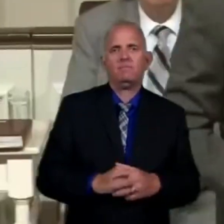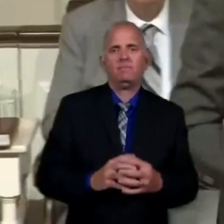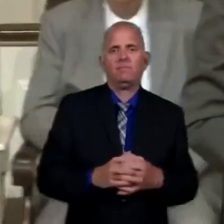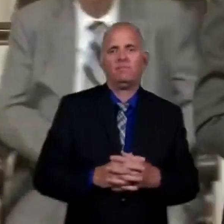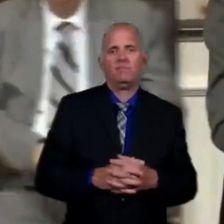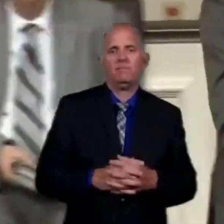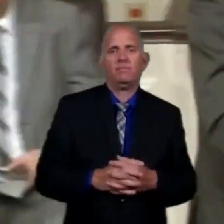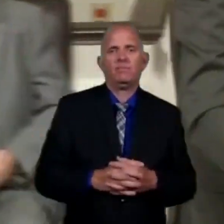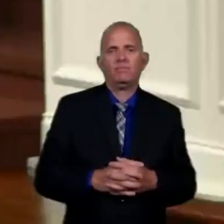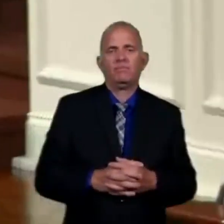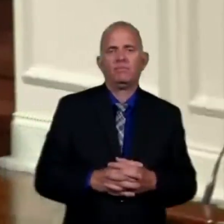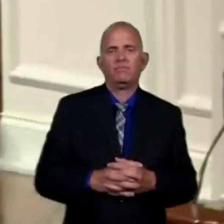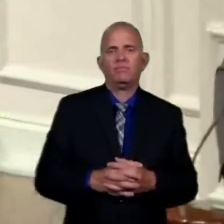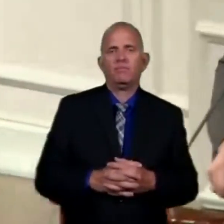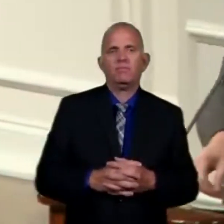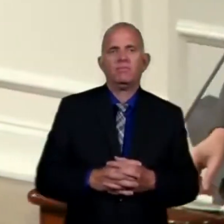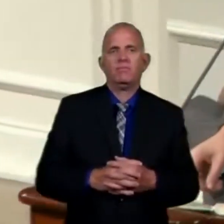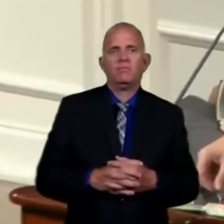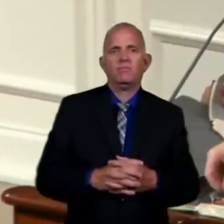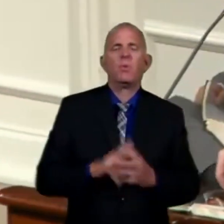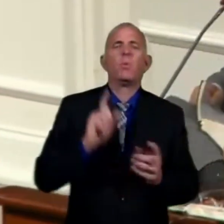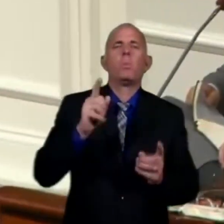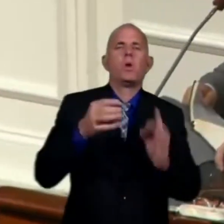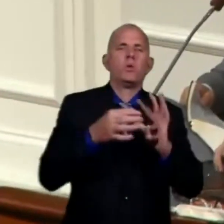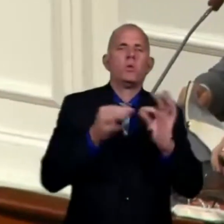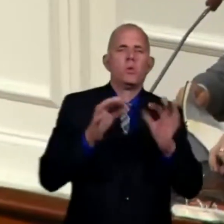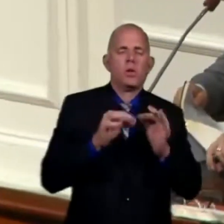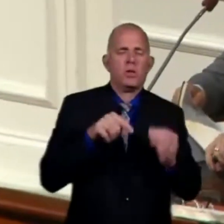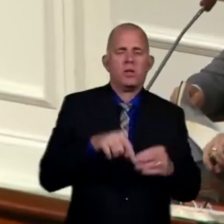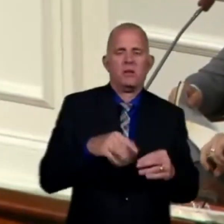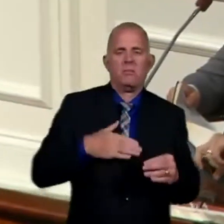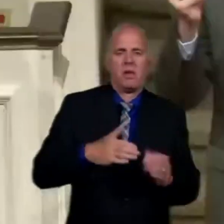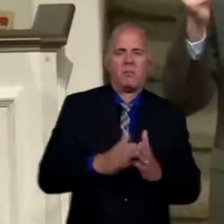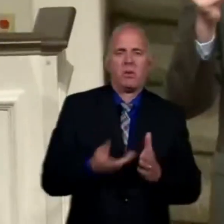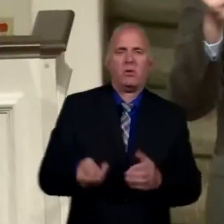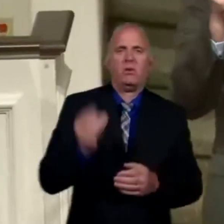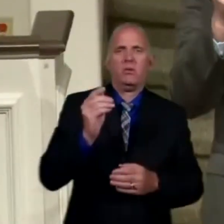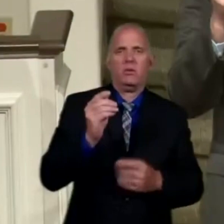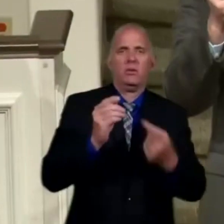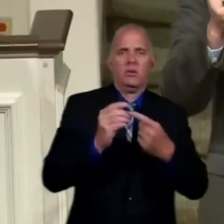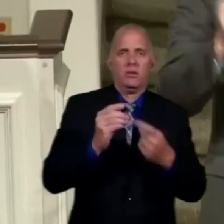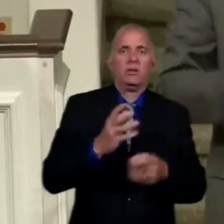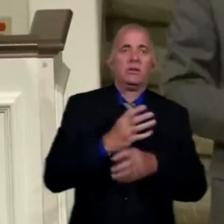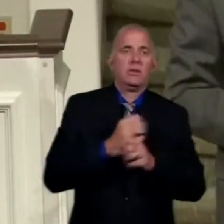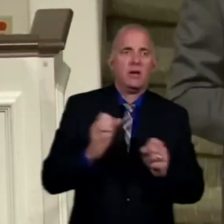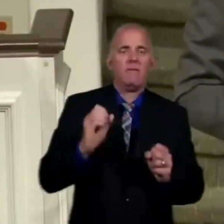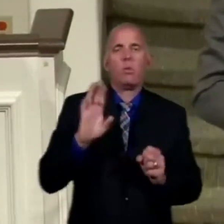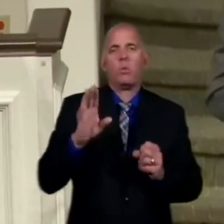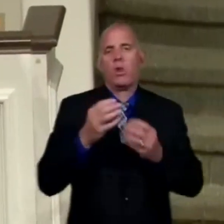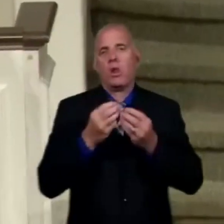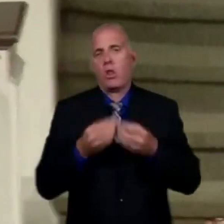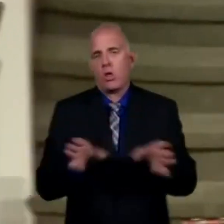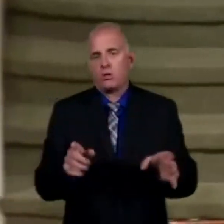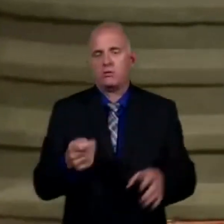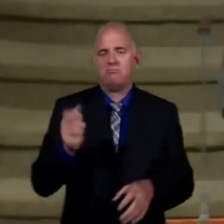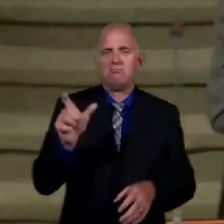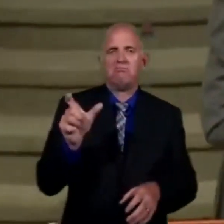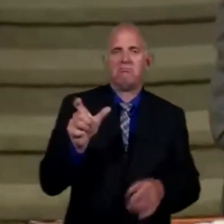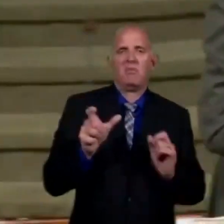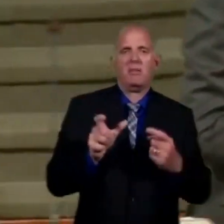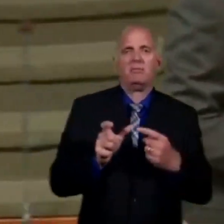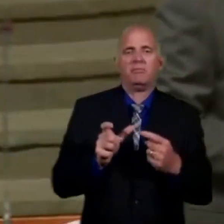You might have remembered this story. I have a little book here they wrote called Saved or Lost. It has a picture